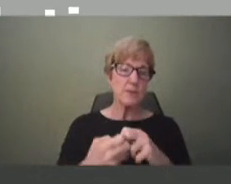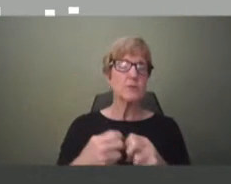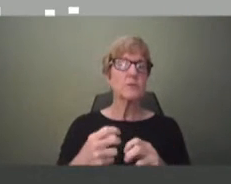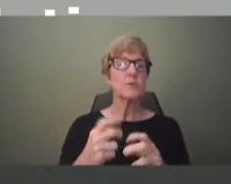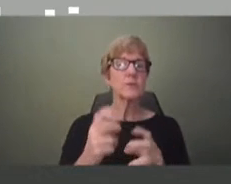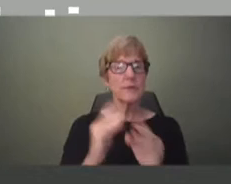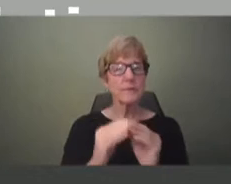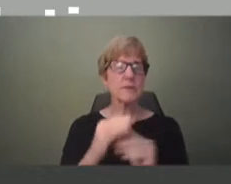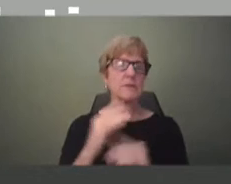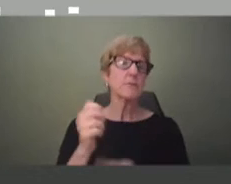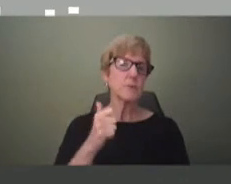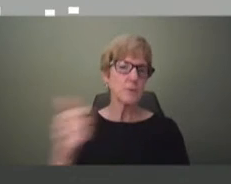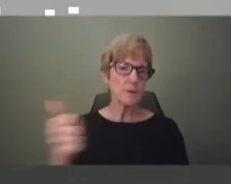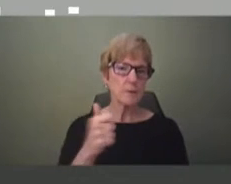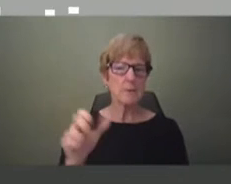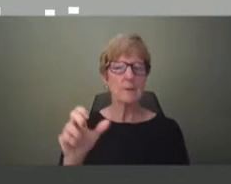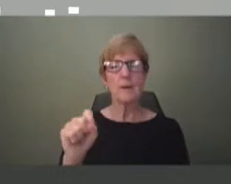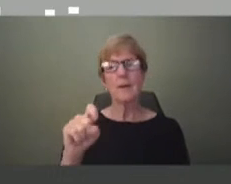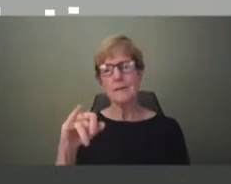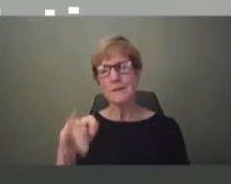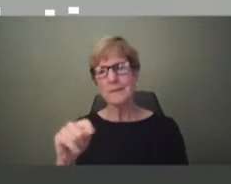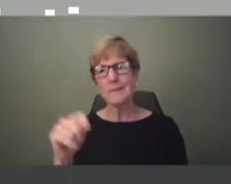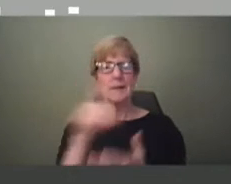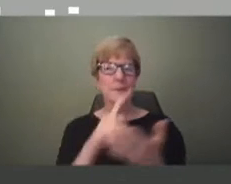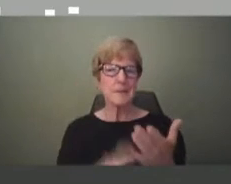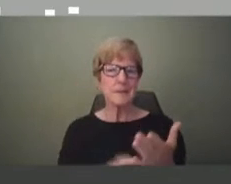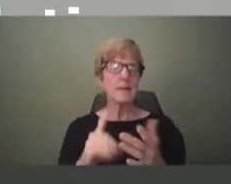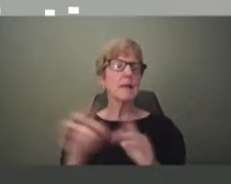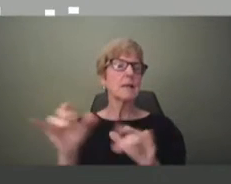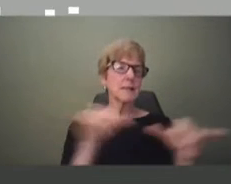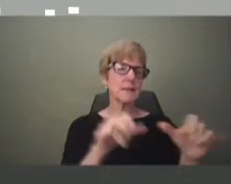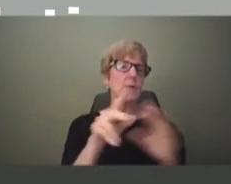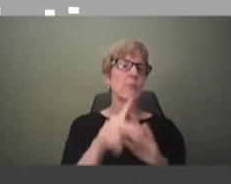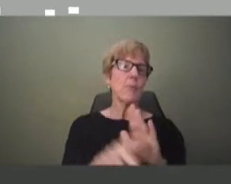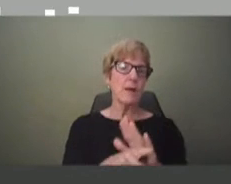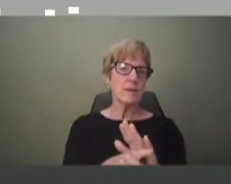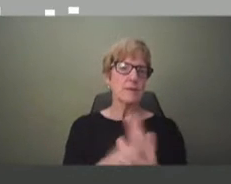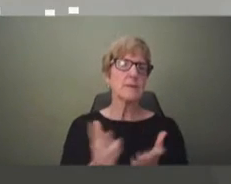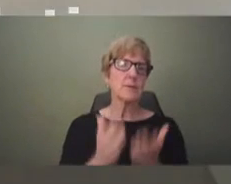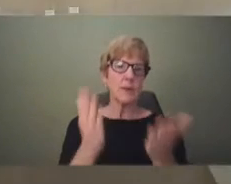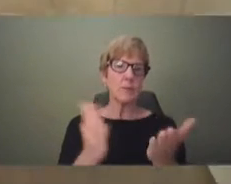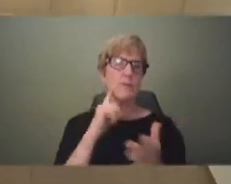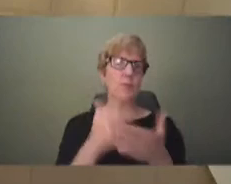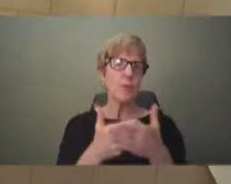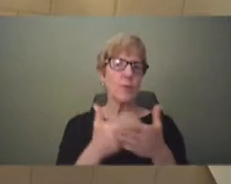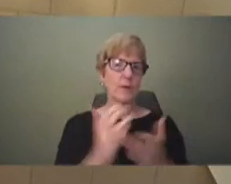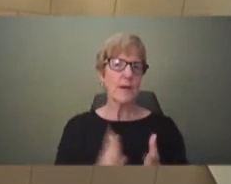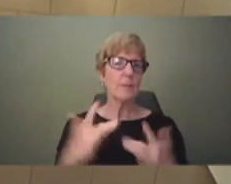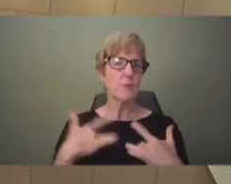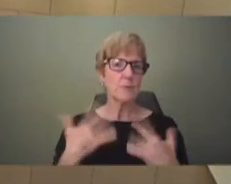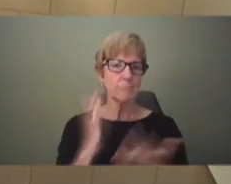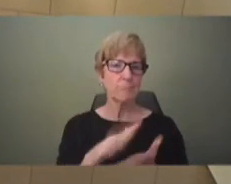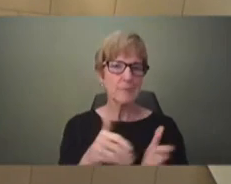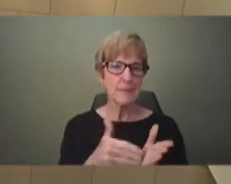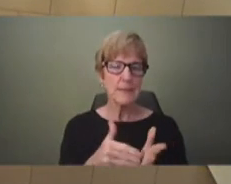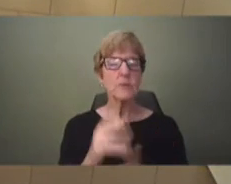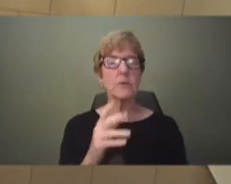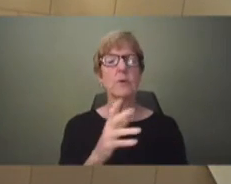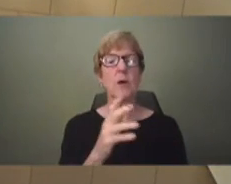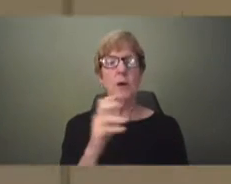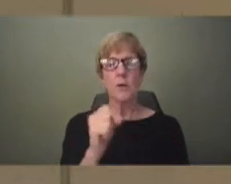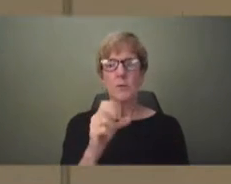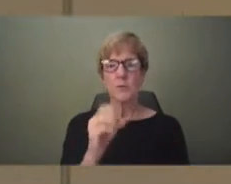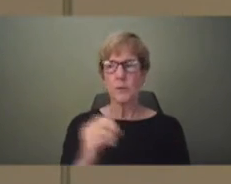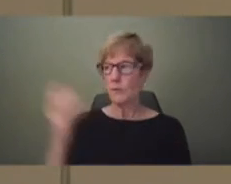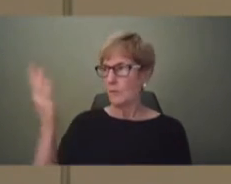Transportation site and building design uh it is consistent with the policy map recommendation for Neighborhood Center and we will take any questions following the petitioner's presentation